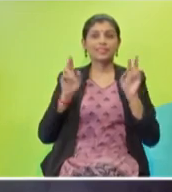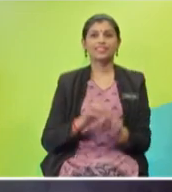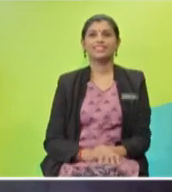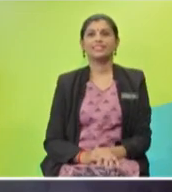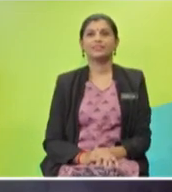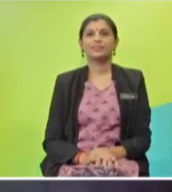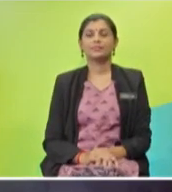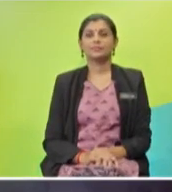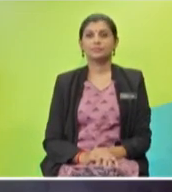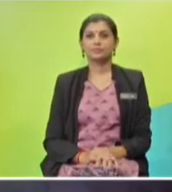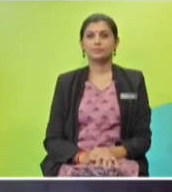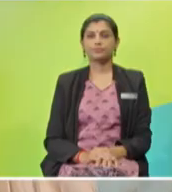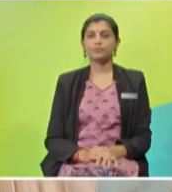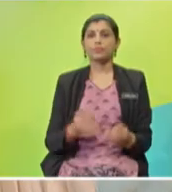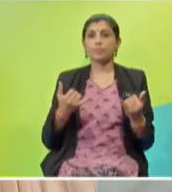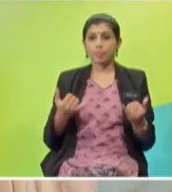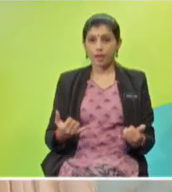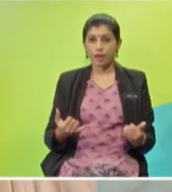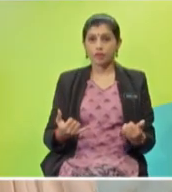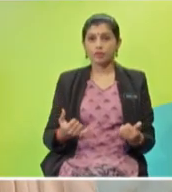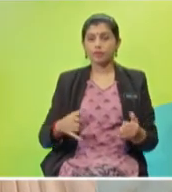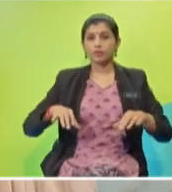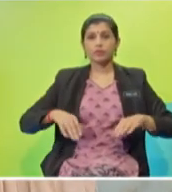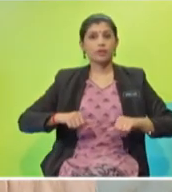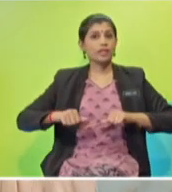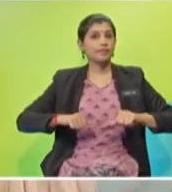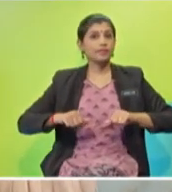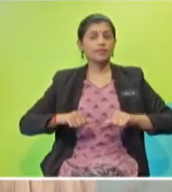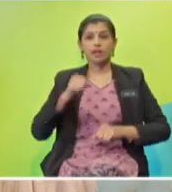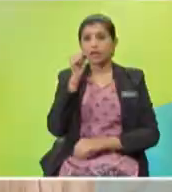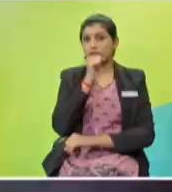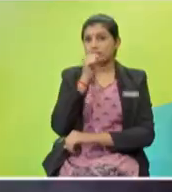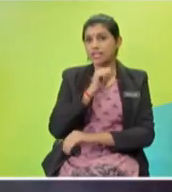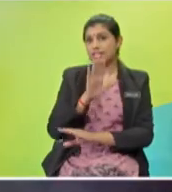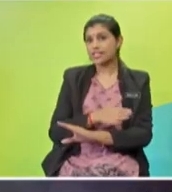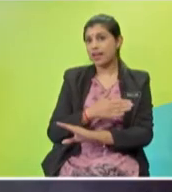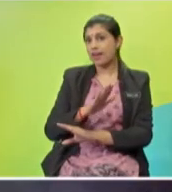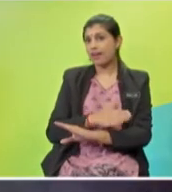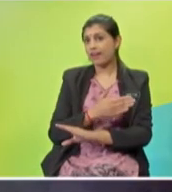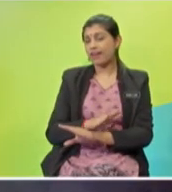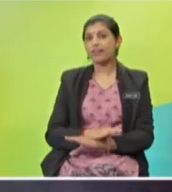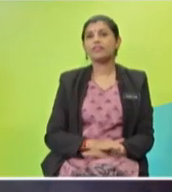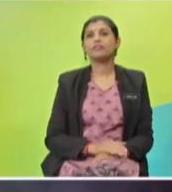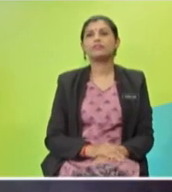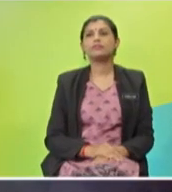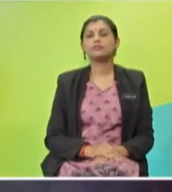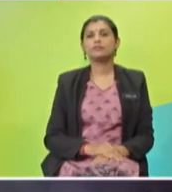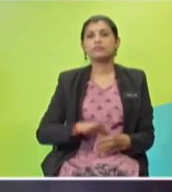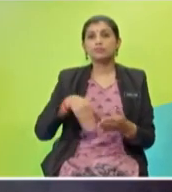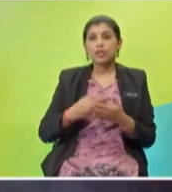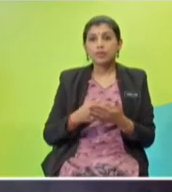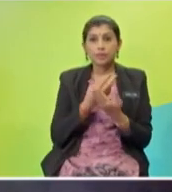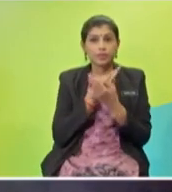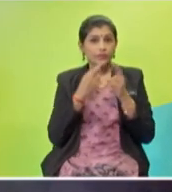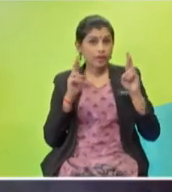next? Okay, for the next activity, we are going to sing a song. Are you guys ready? Oh, okay. Are you ready? Everyone watching at home and on